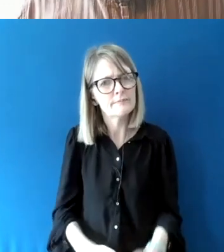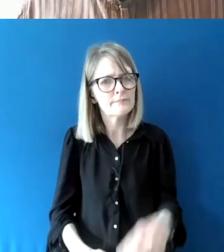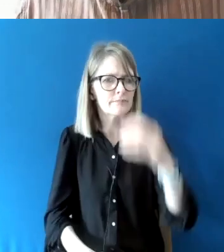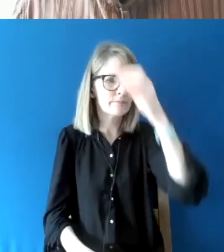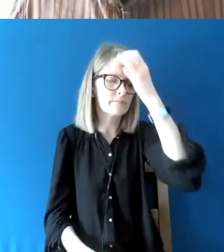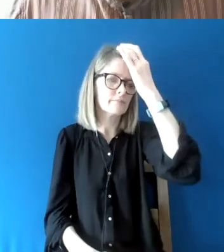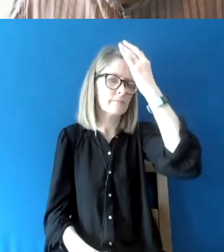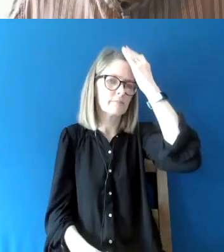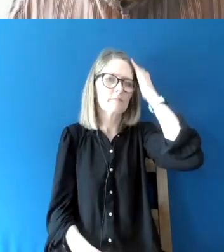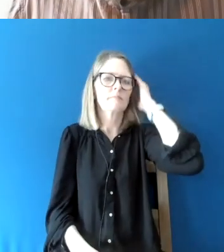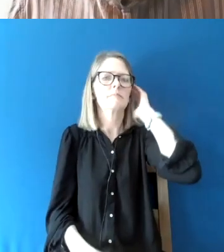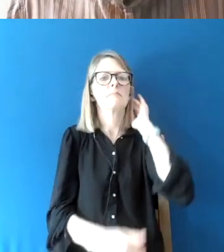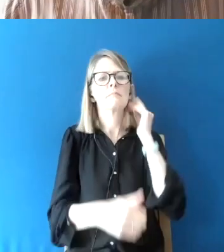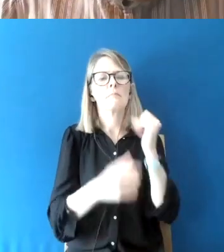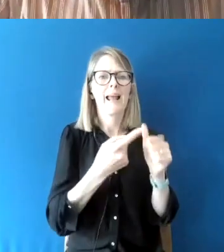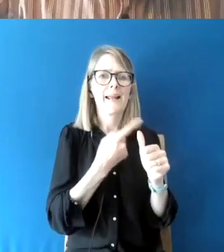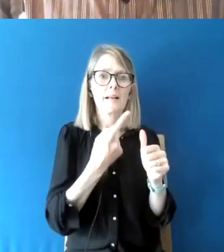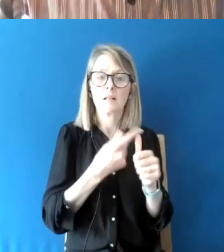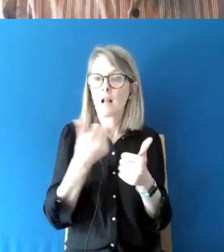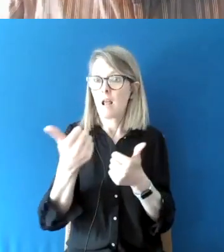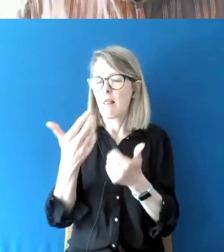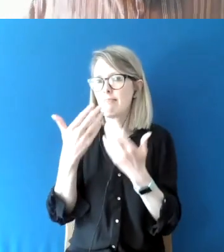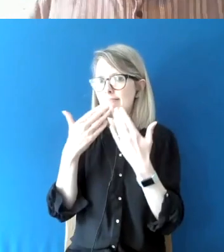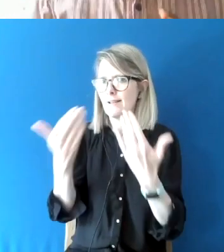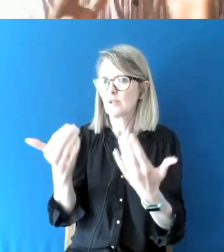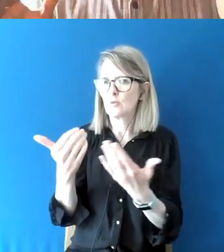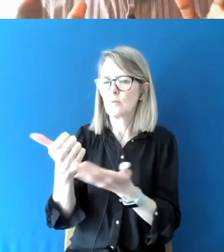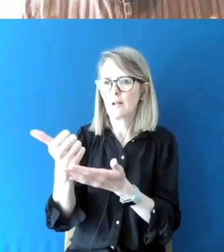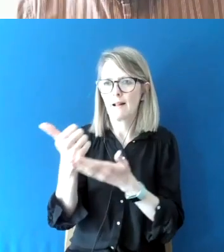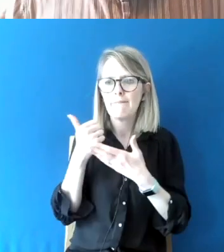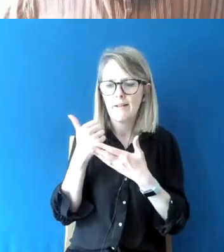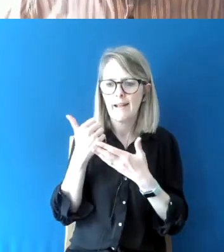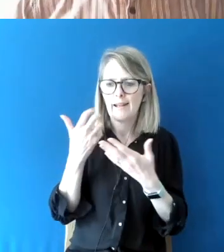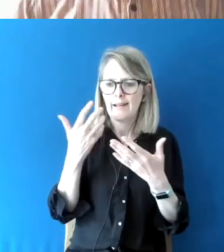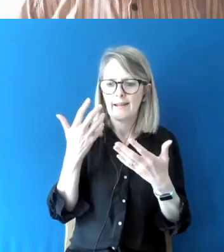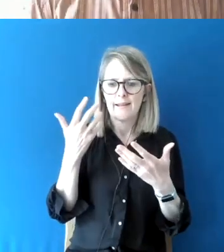Yeah, no, I think you have very helpfully kind of